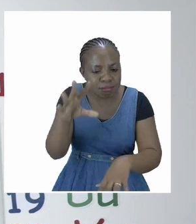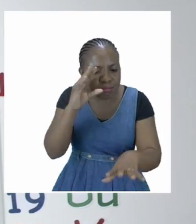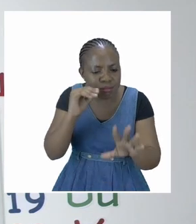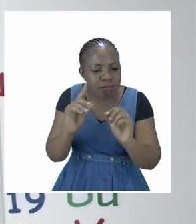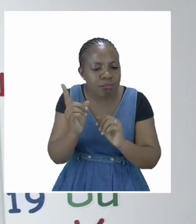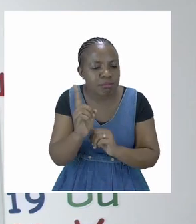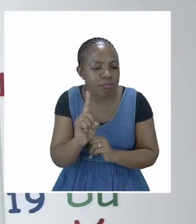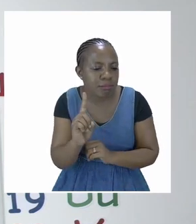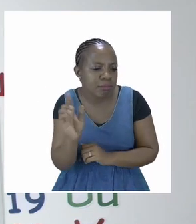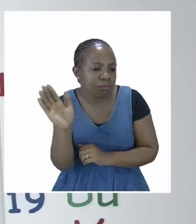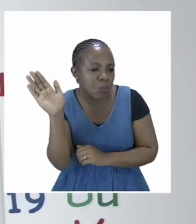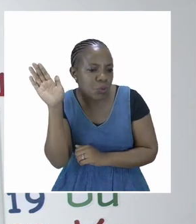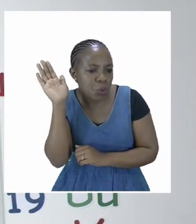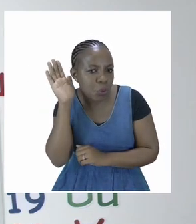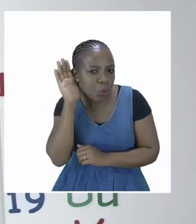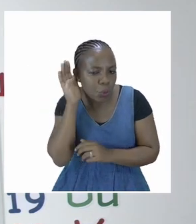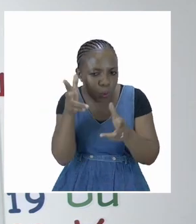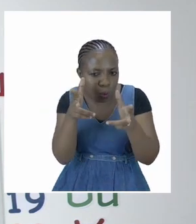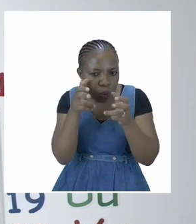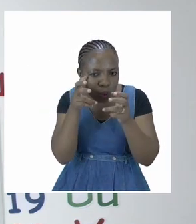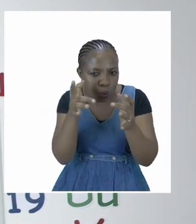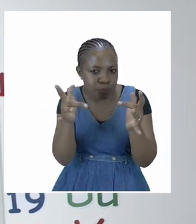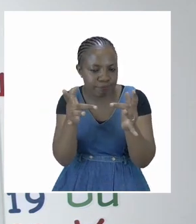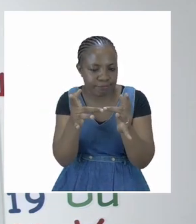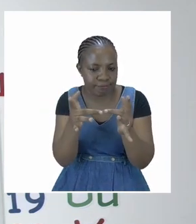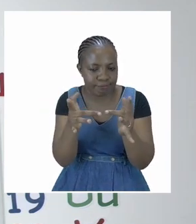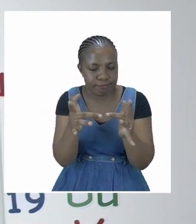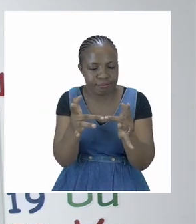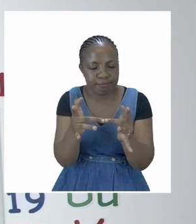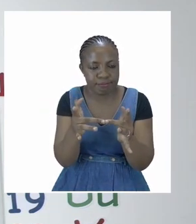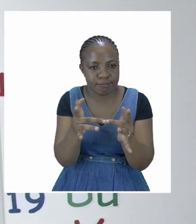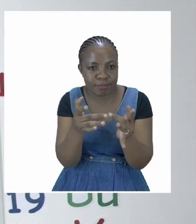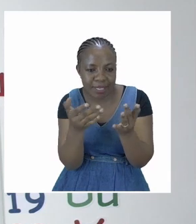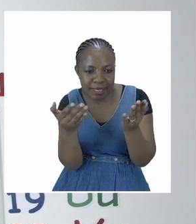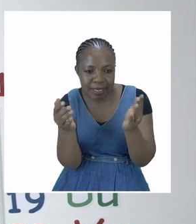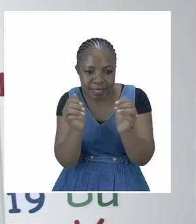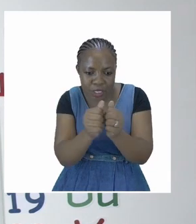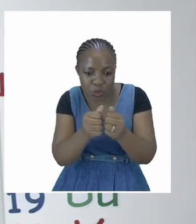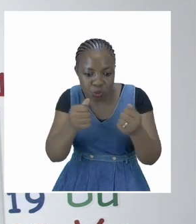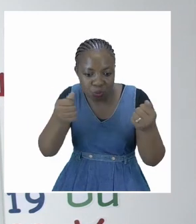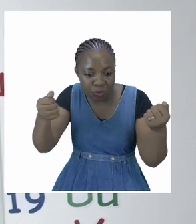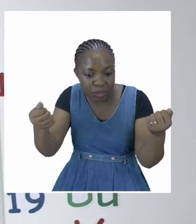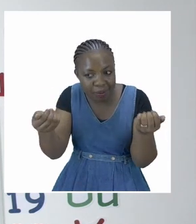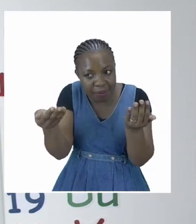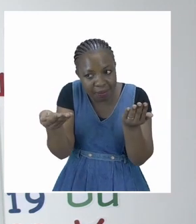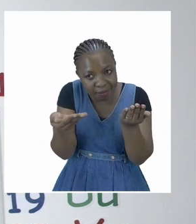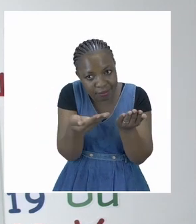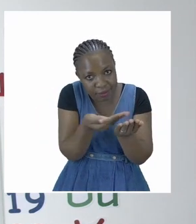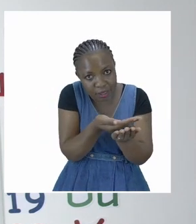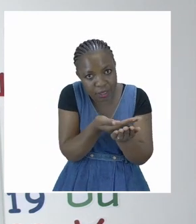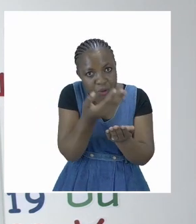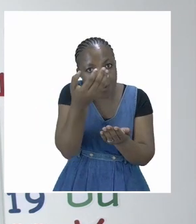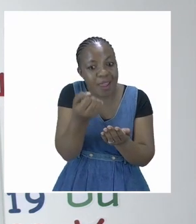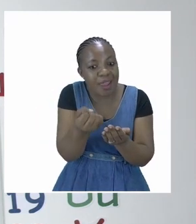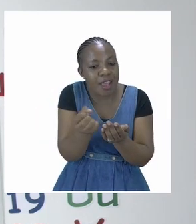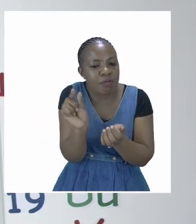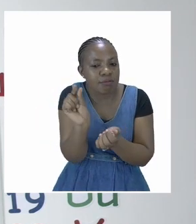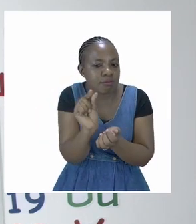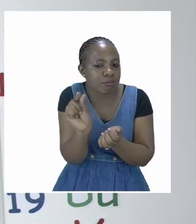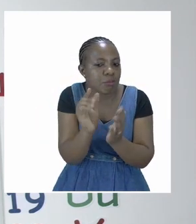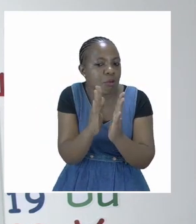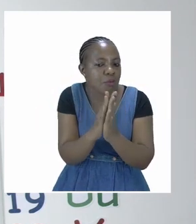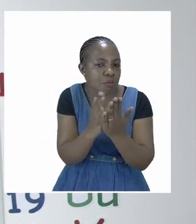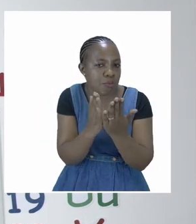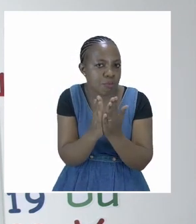or watching online. Inside the newspapers, there is an insert of the lesson